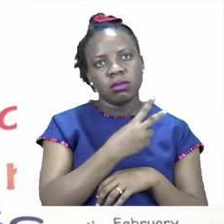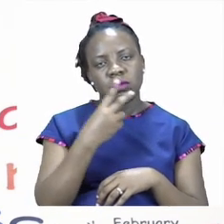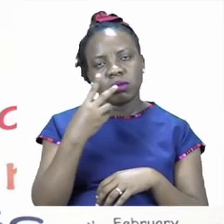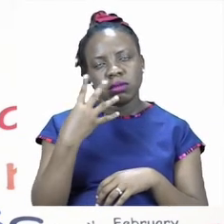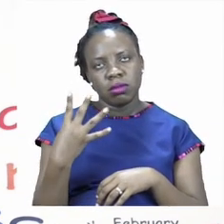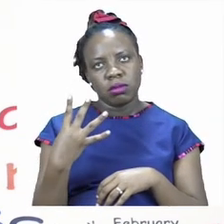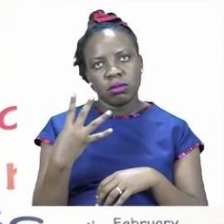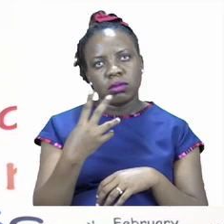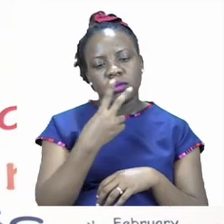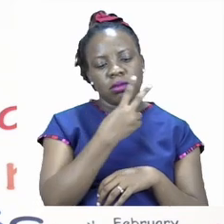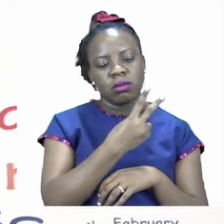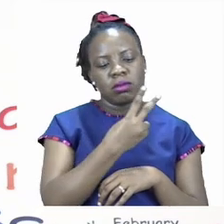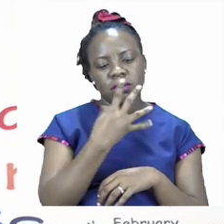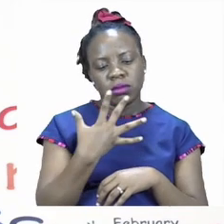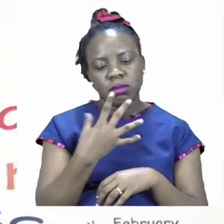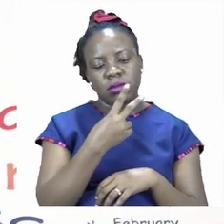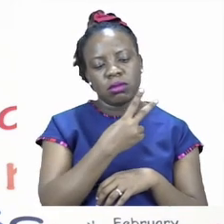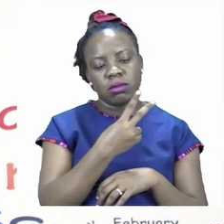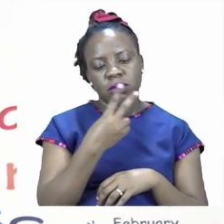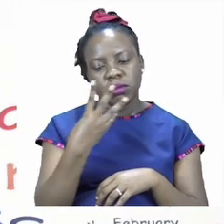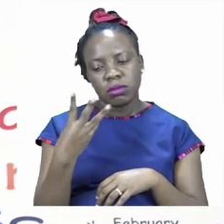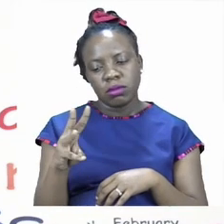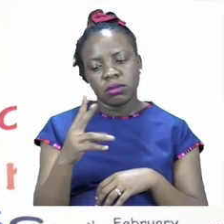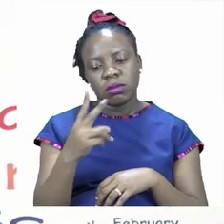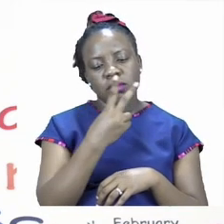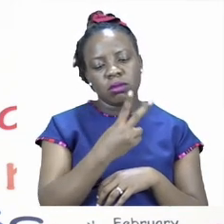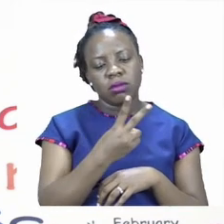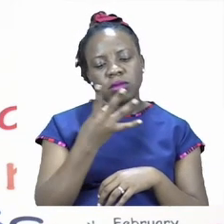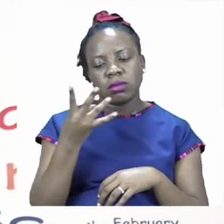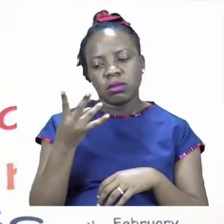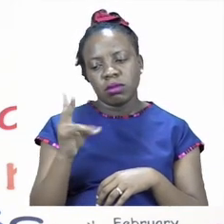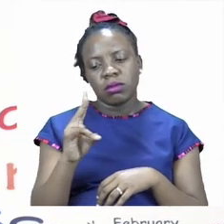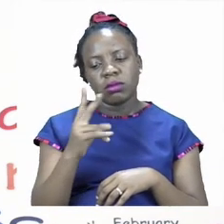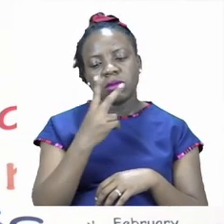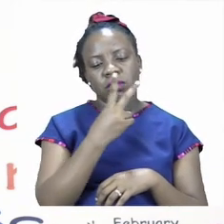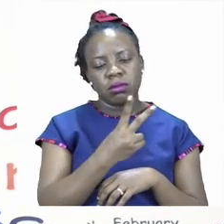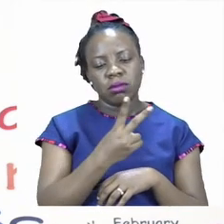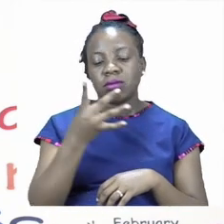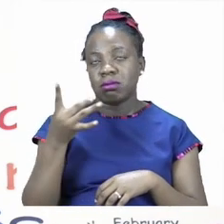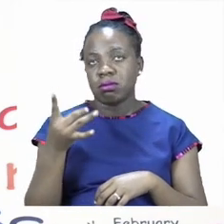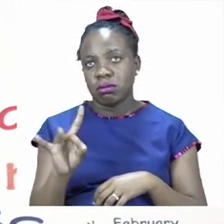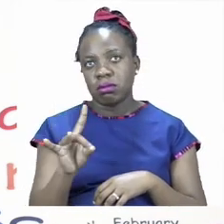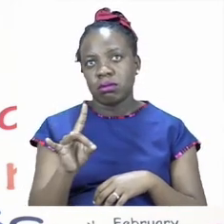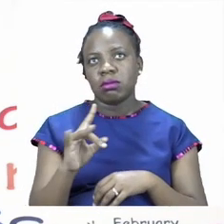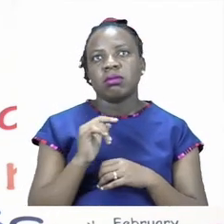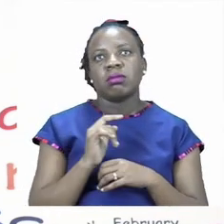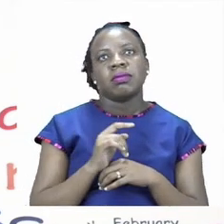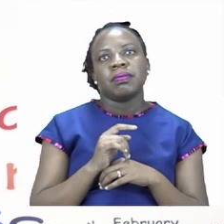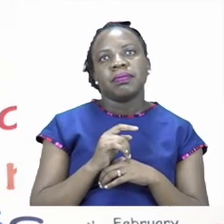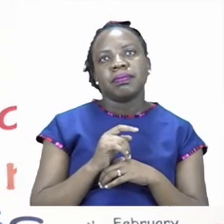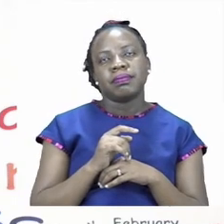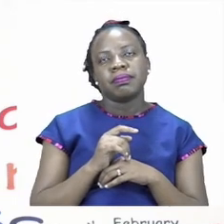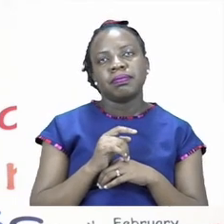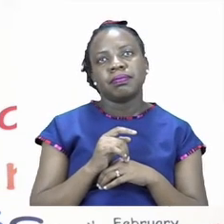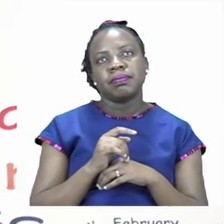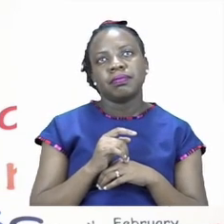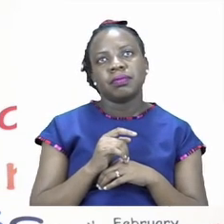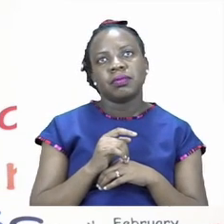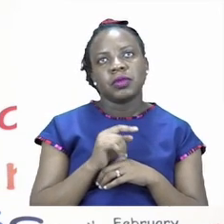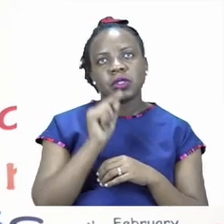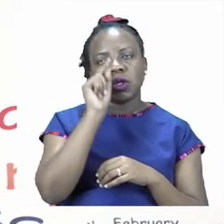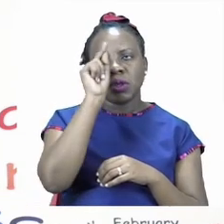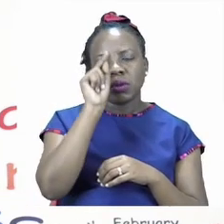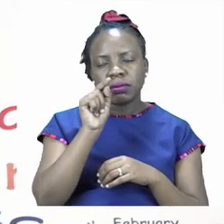24, 25, 26, 27, 28. So that means that once we put